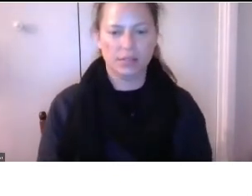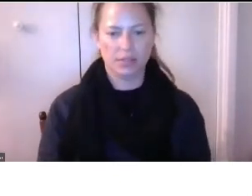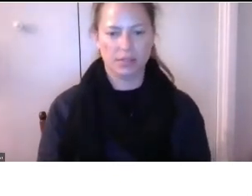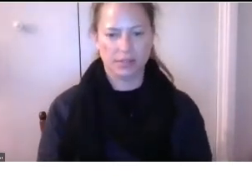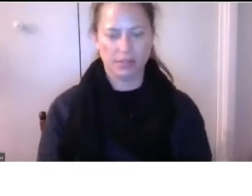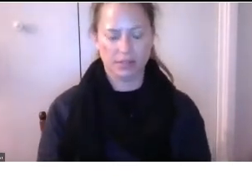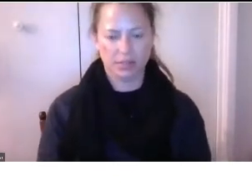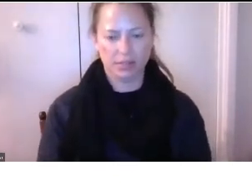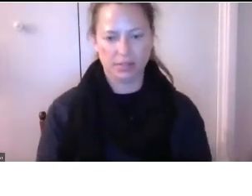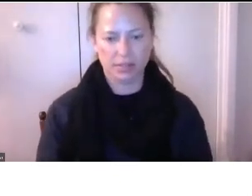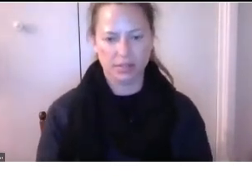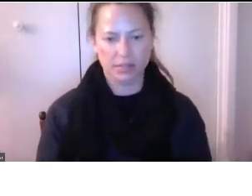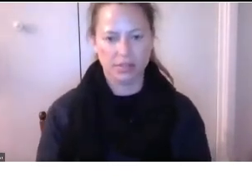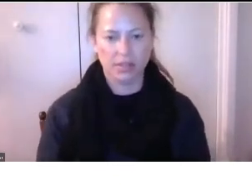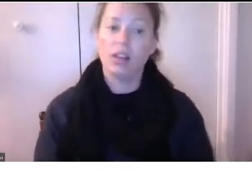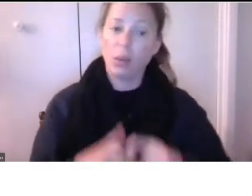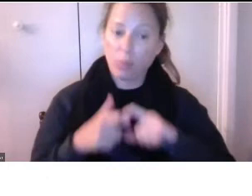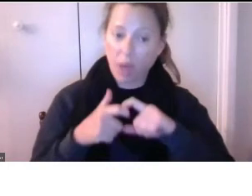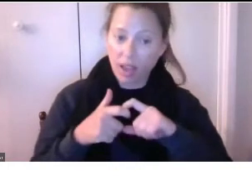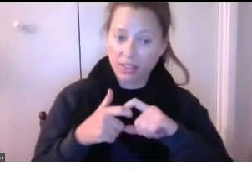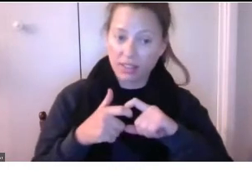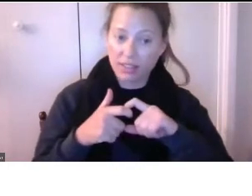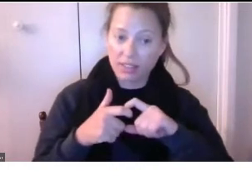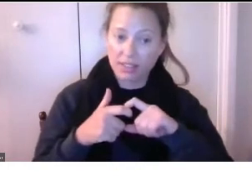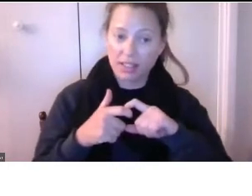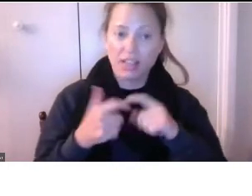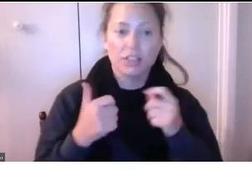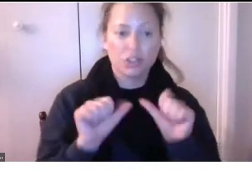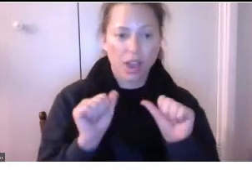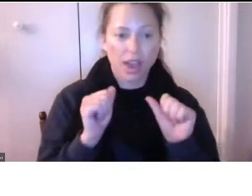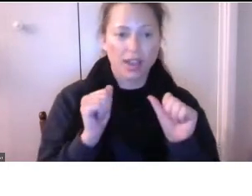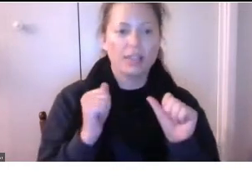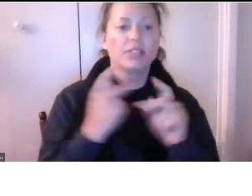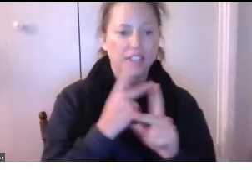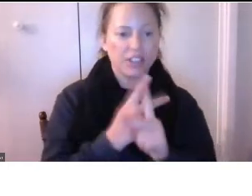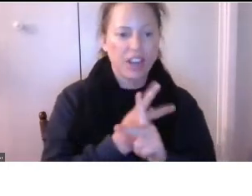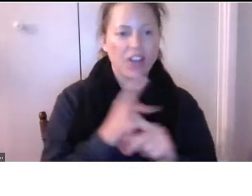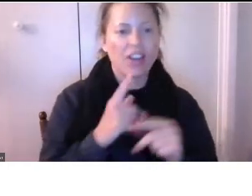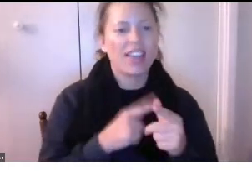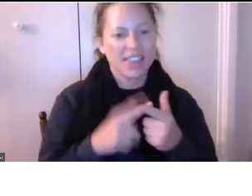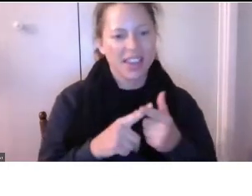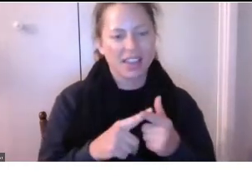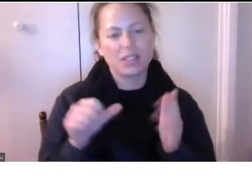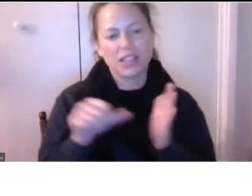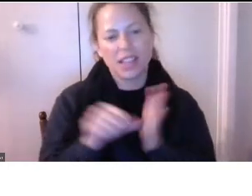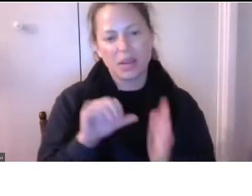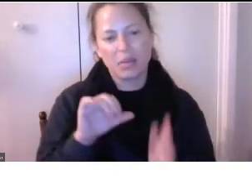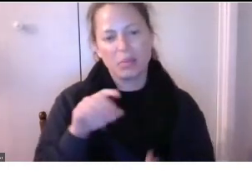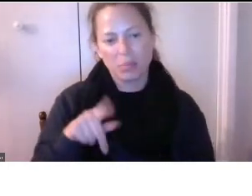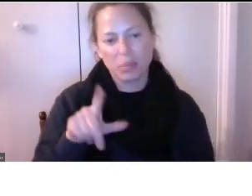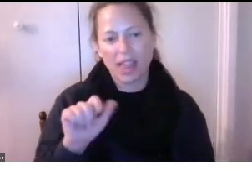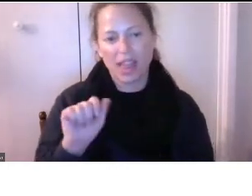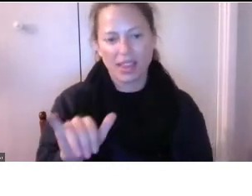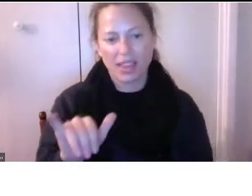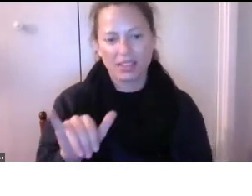All right, go ahead and press pause and try this, and then come back to check your work. Go ahead.